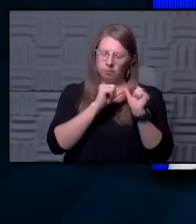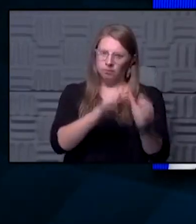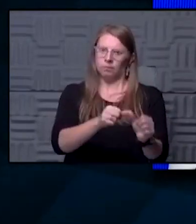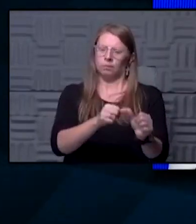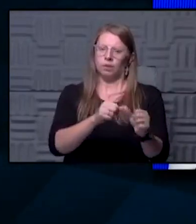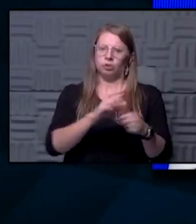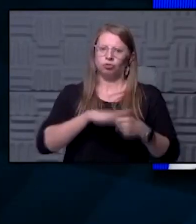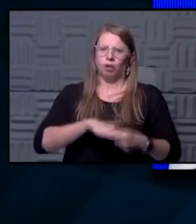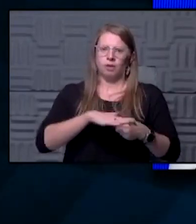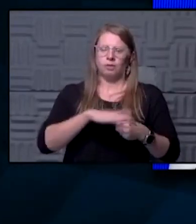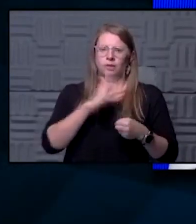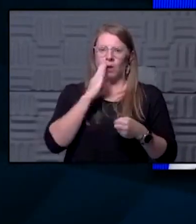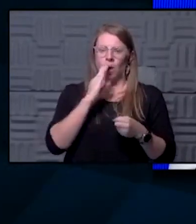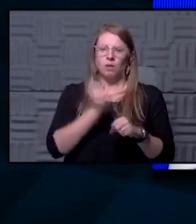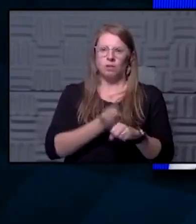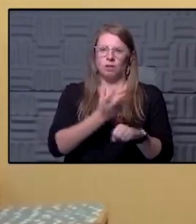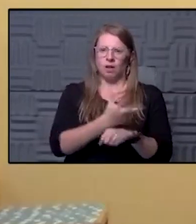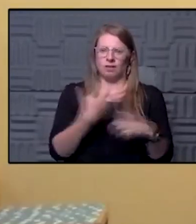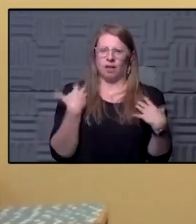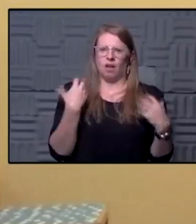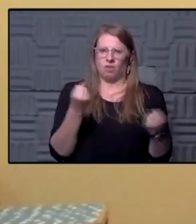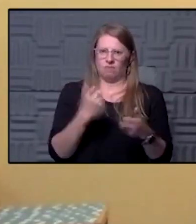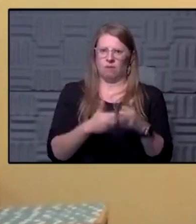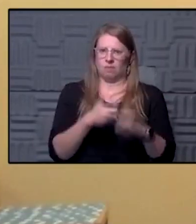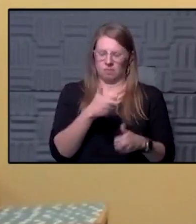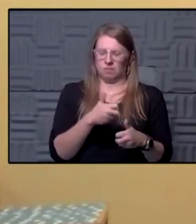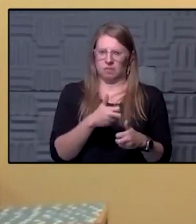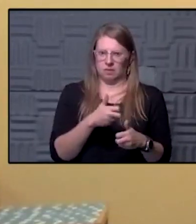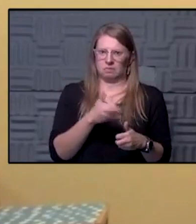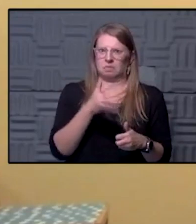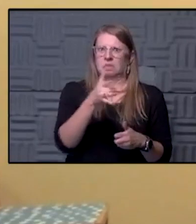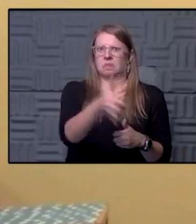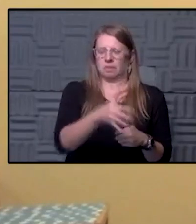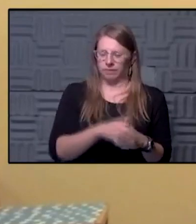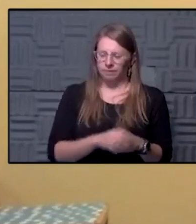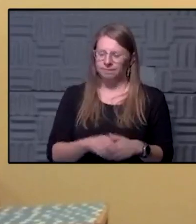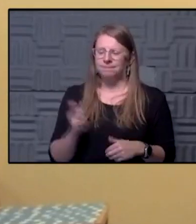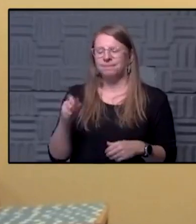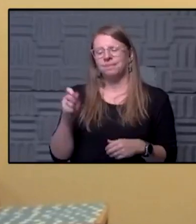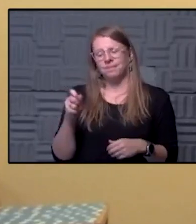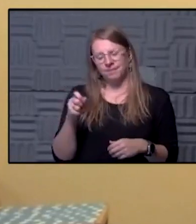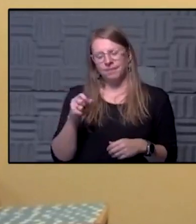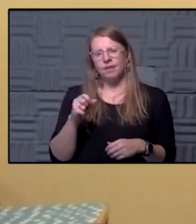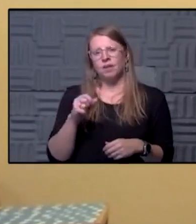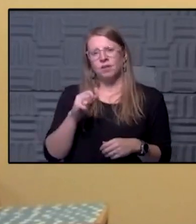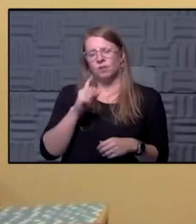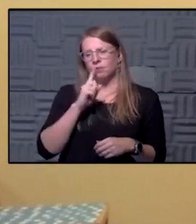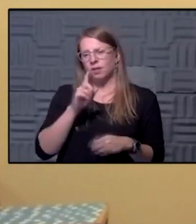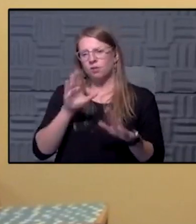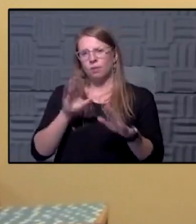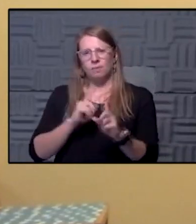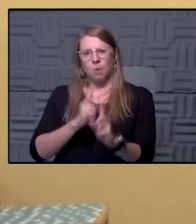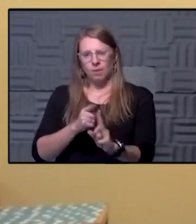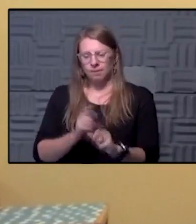really affects health outcome. Yeah, we do. That's a great point.